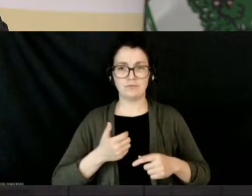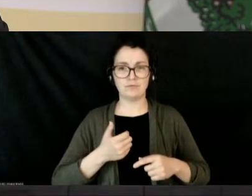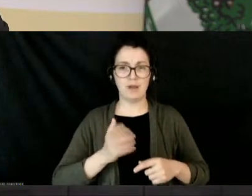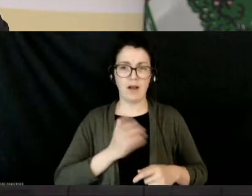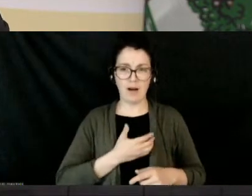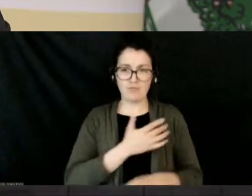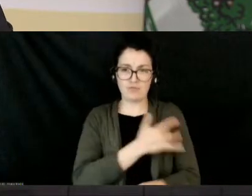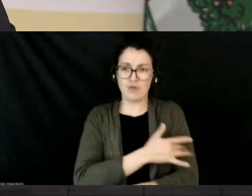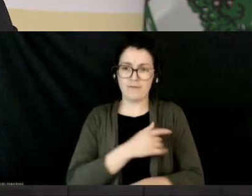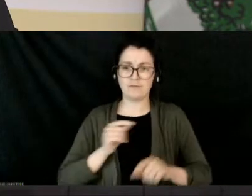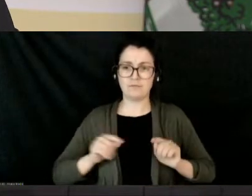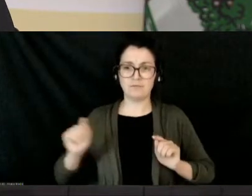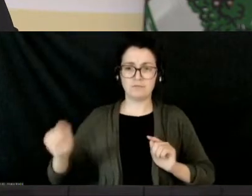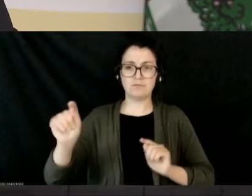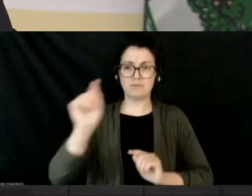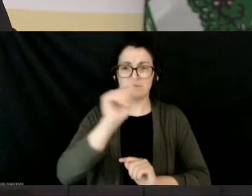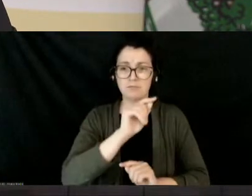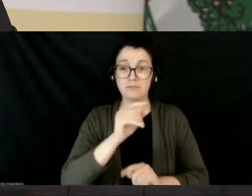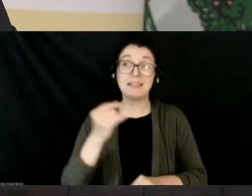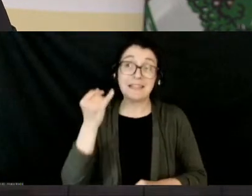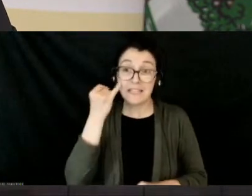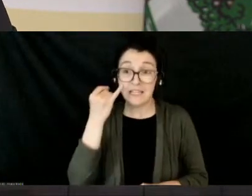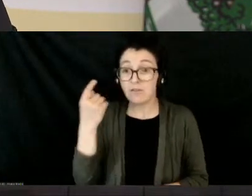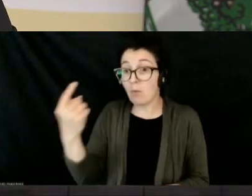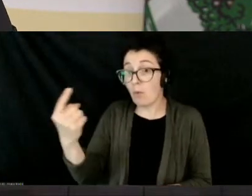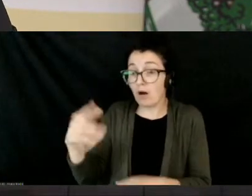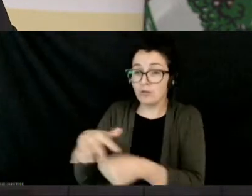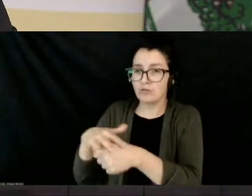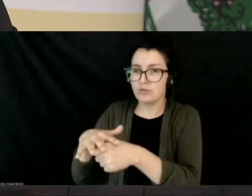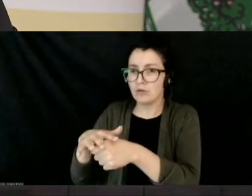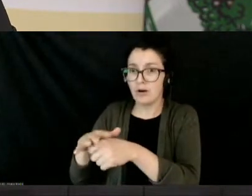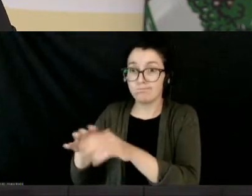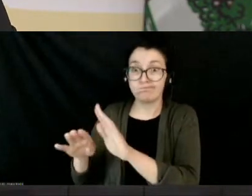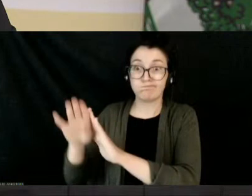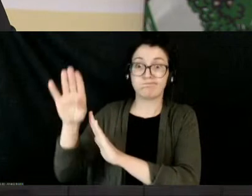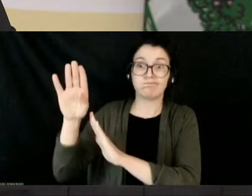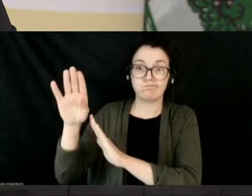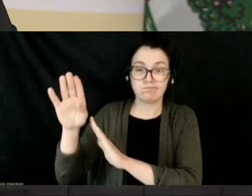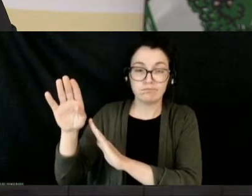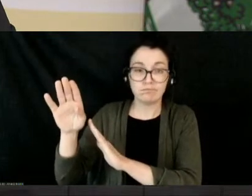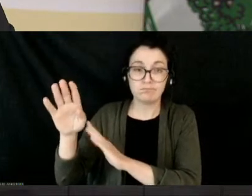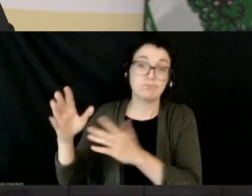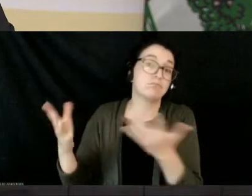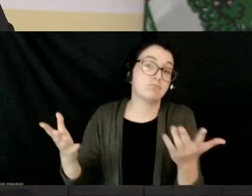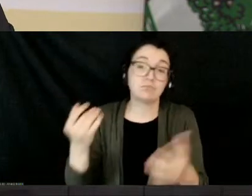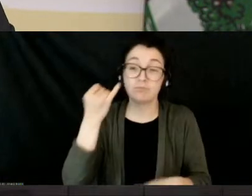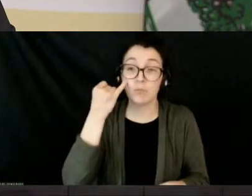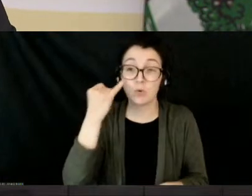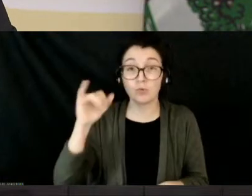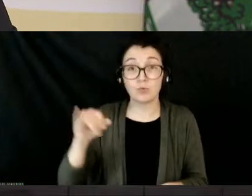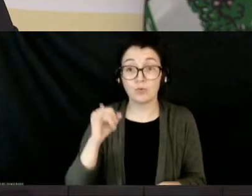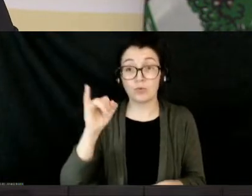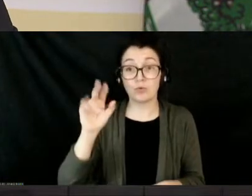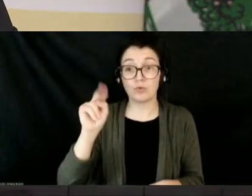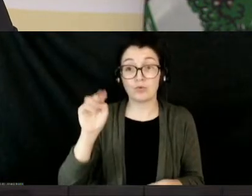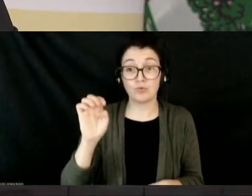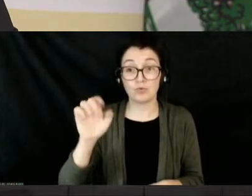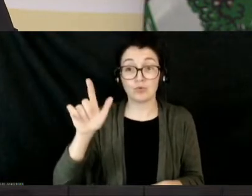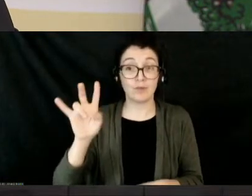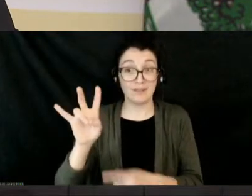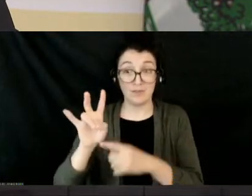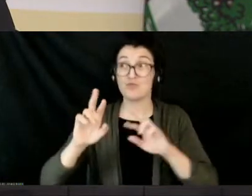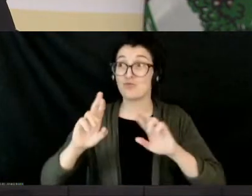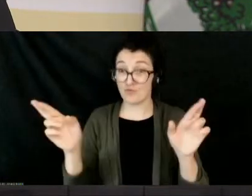parts of the region, even on June 27th, if we come to an Atlantic bubble as a region, we will